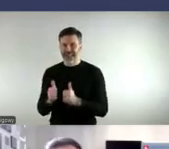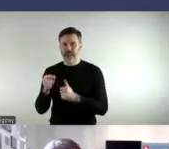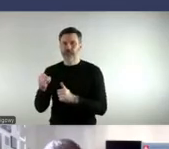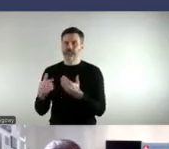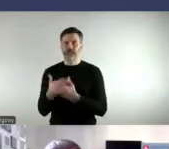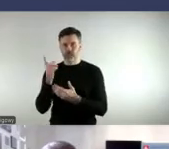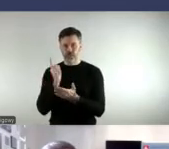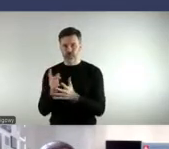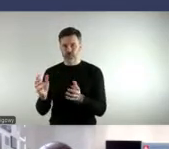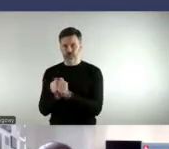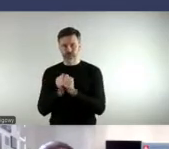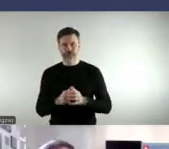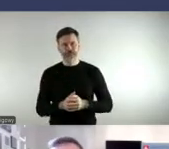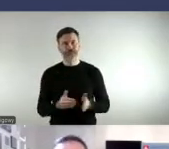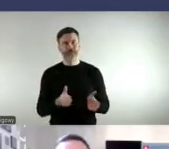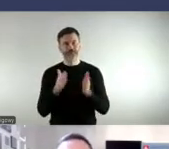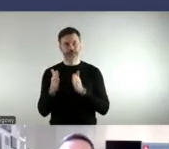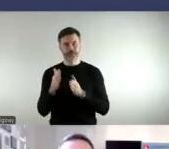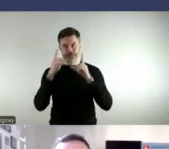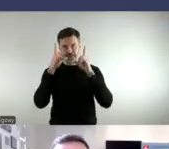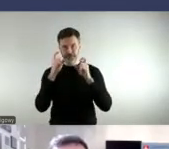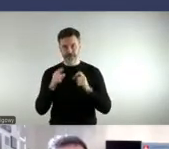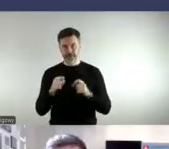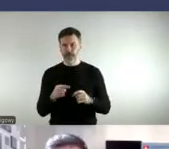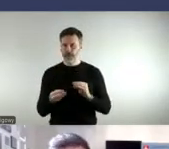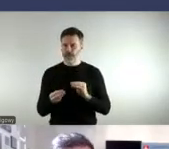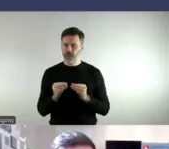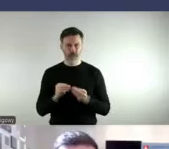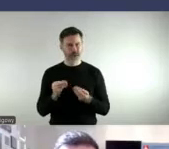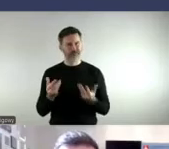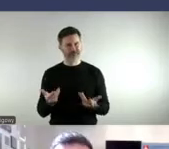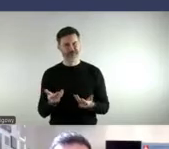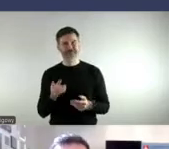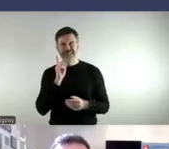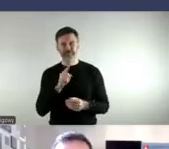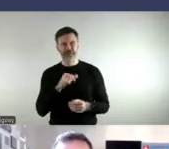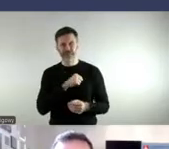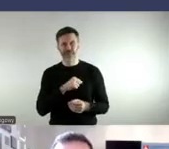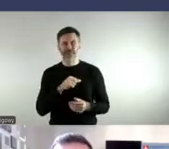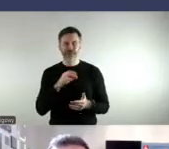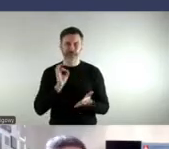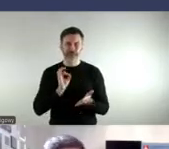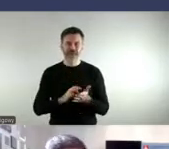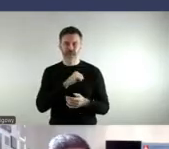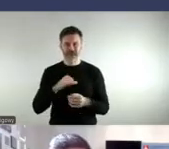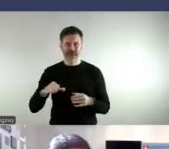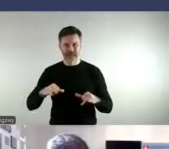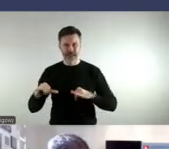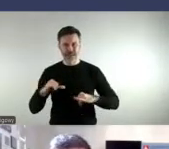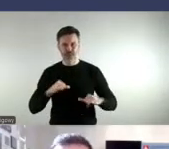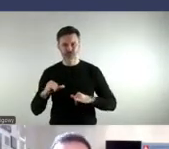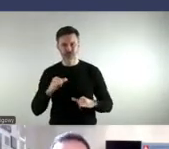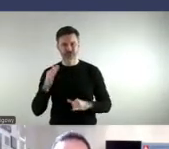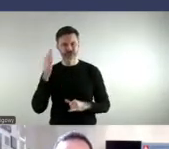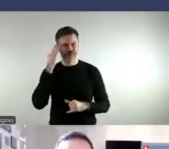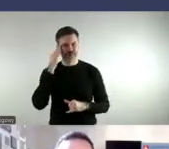condition already because of the temperature. Here we have another problem that the representatives of